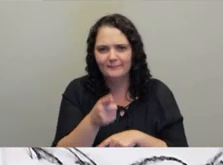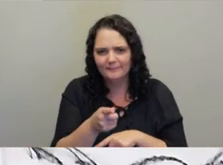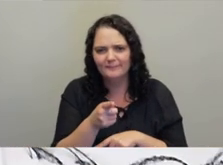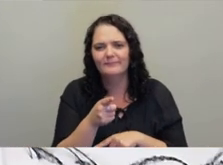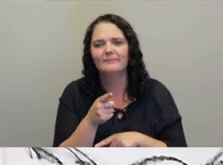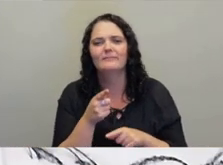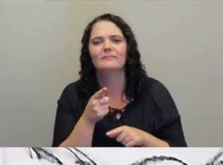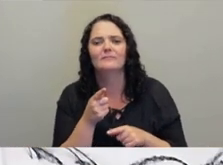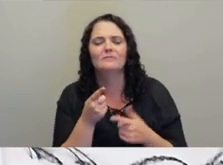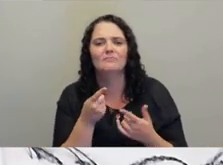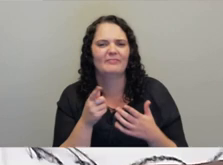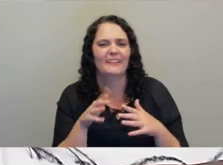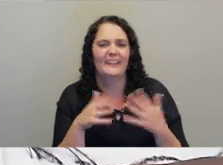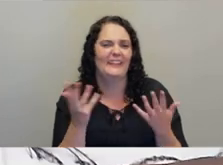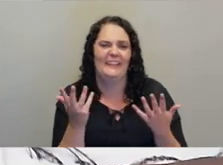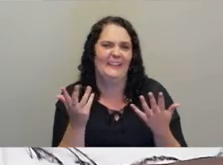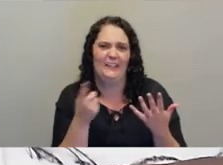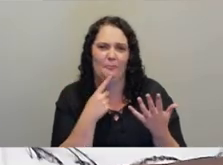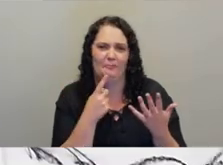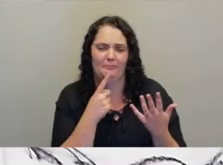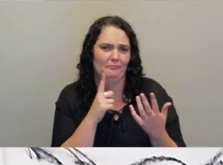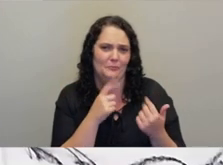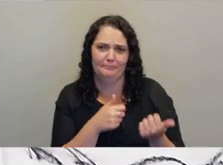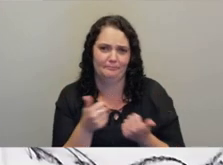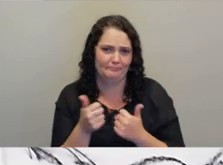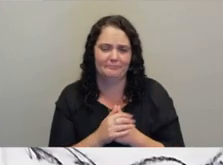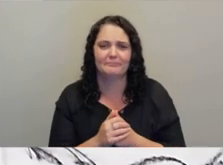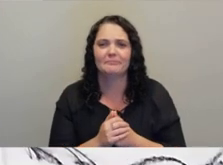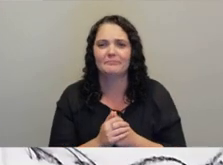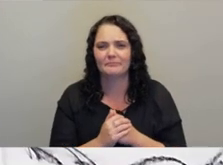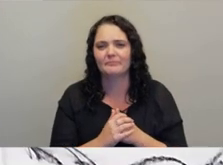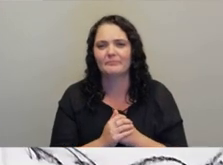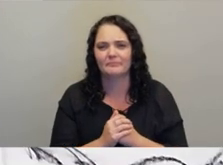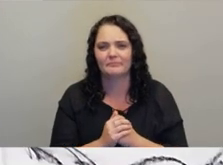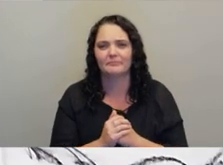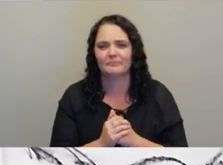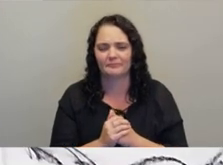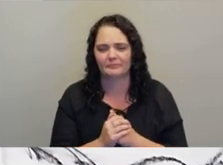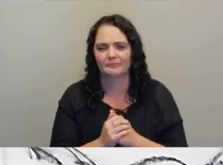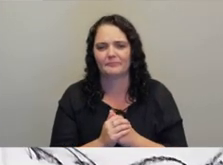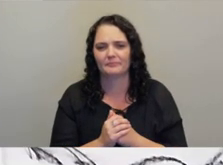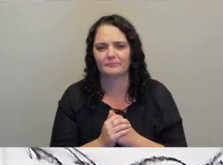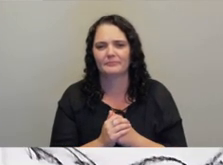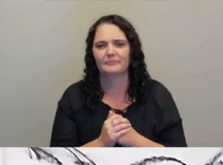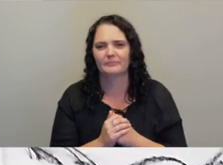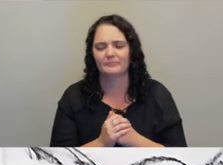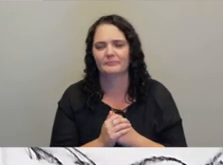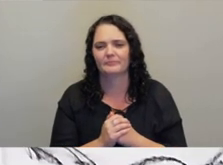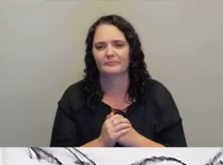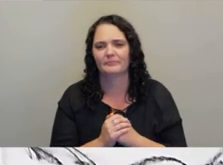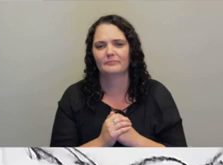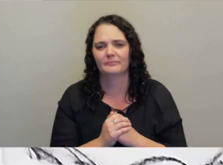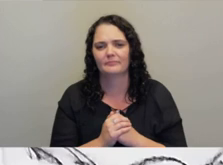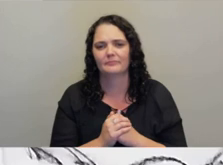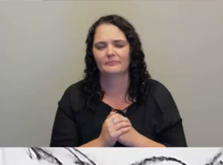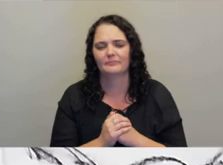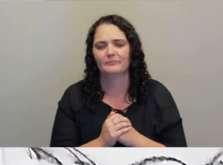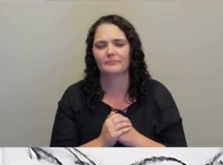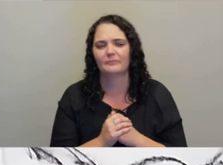blade, but any type of a craft knife will work. And so let me show you really quickly. I've got a piece of bamboo here, which I will use for